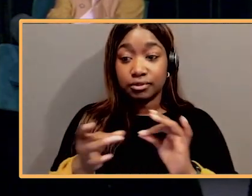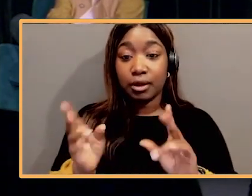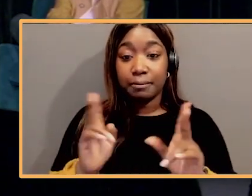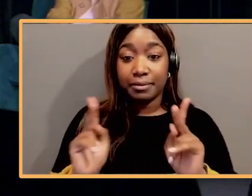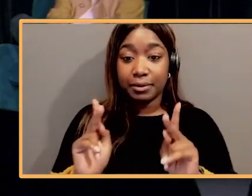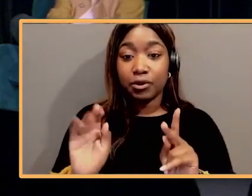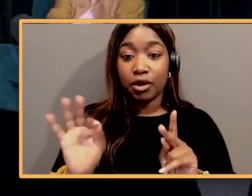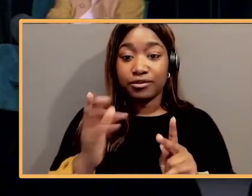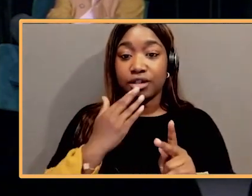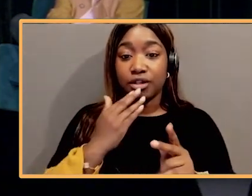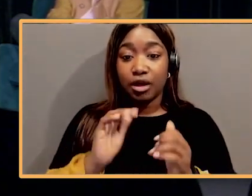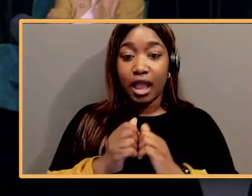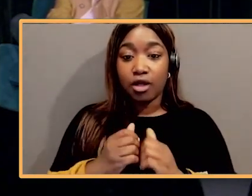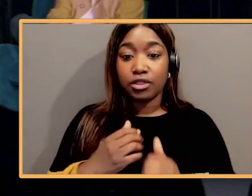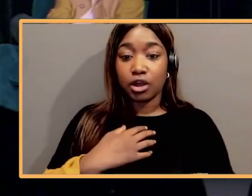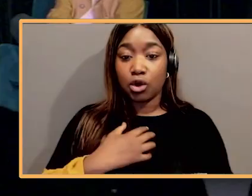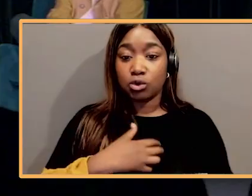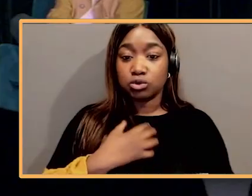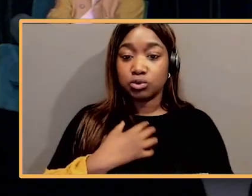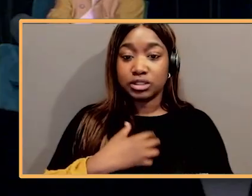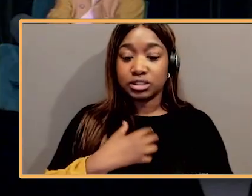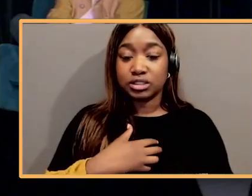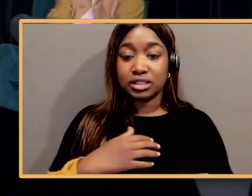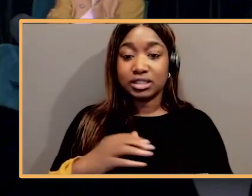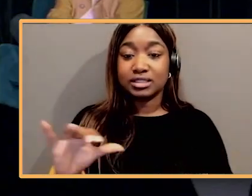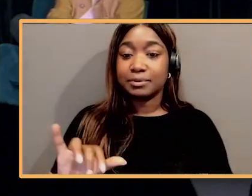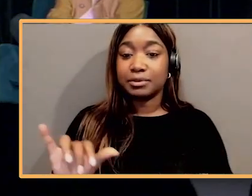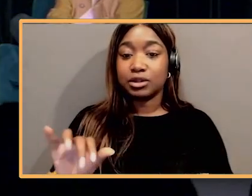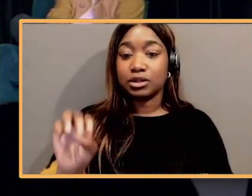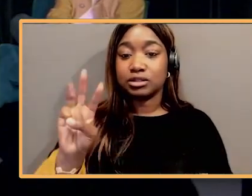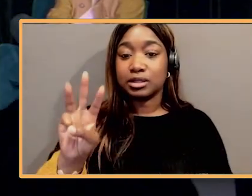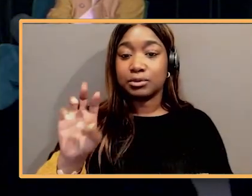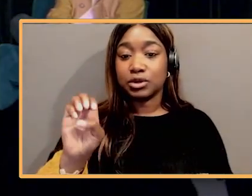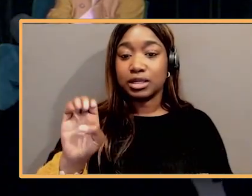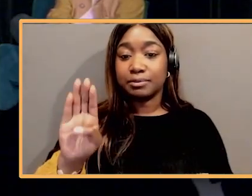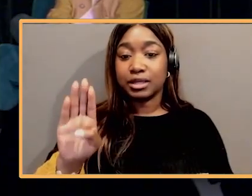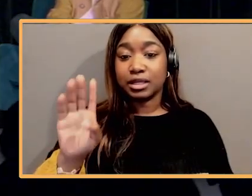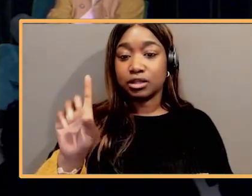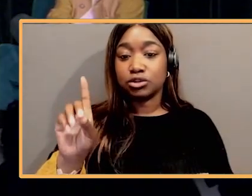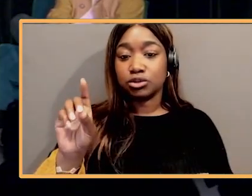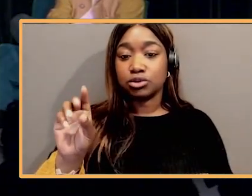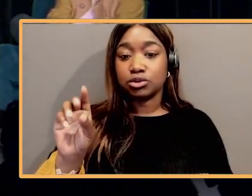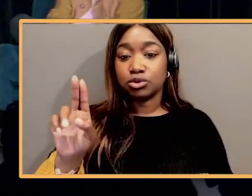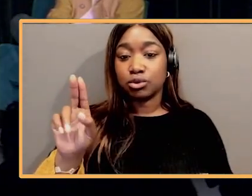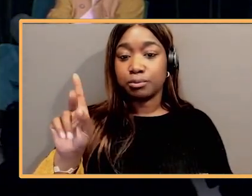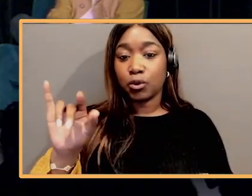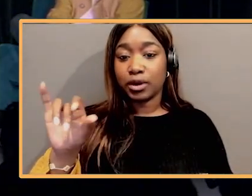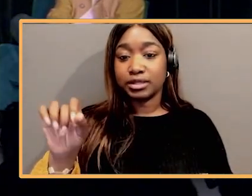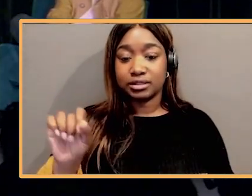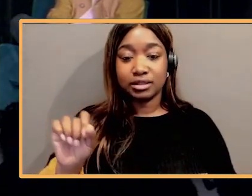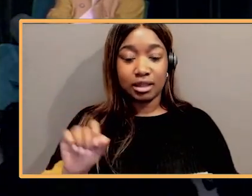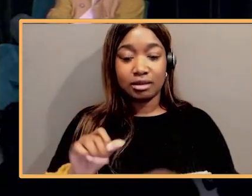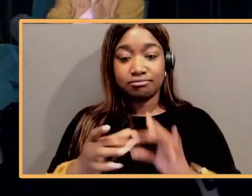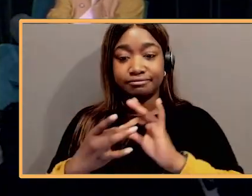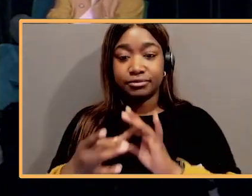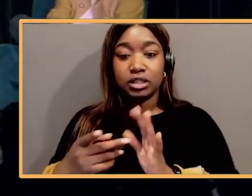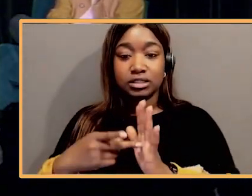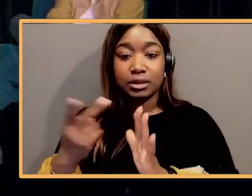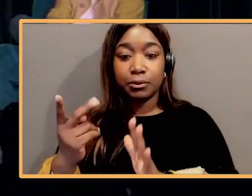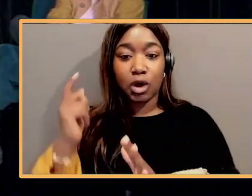switch, right? Similar to W.E.B. Du Bois's work around double consciousness, or we talk